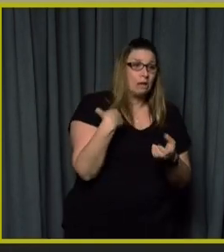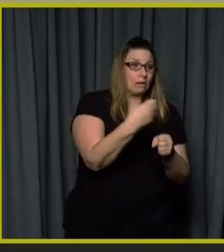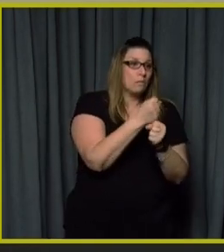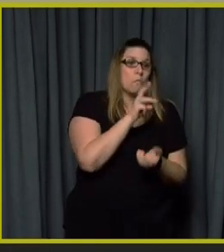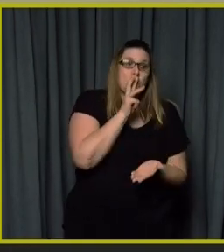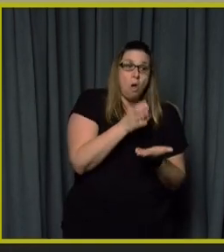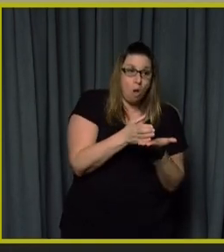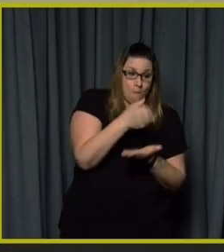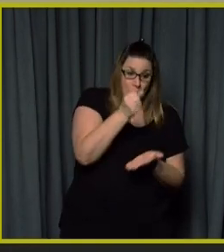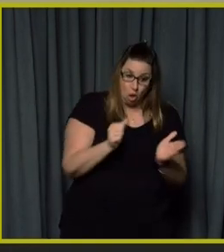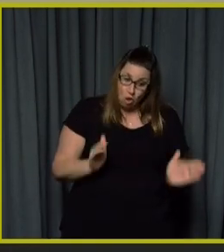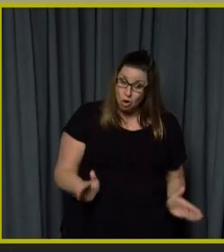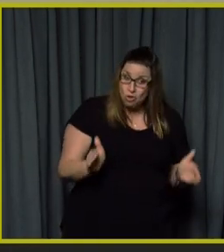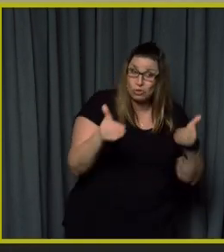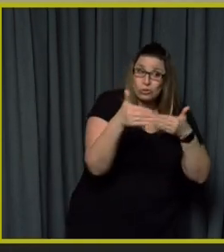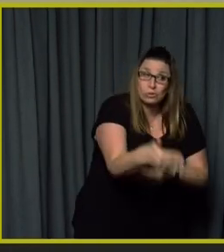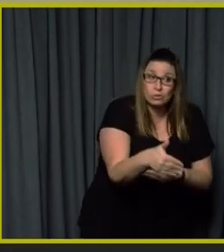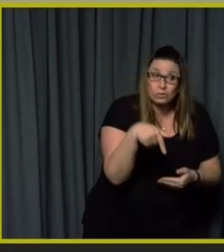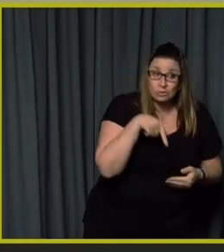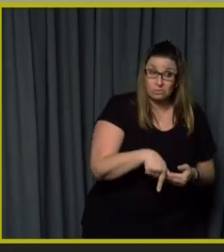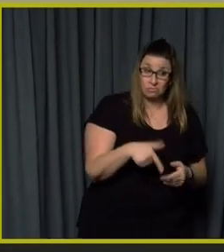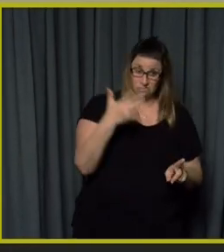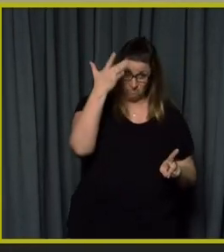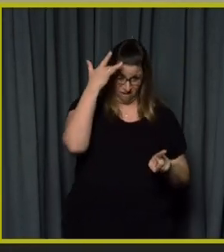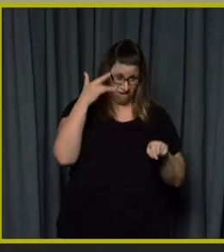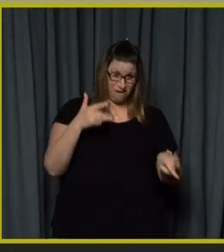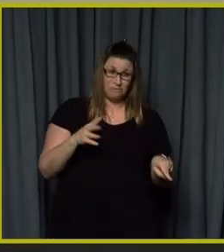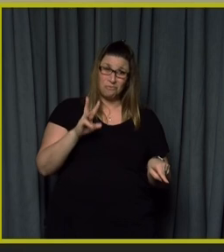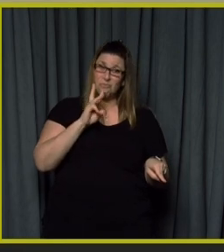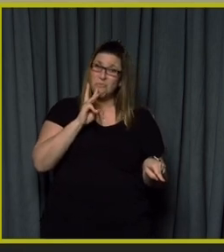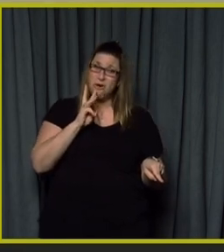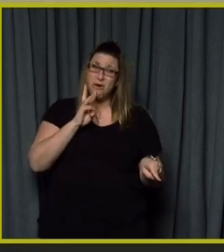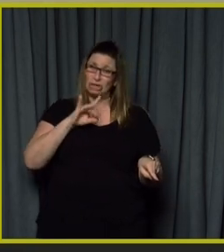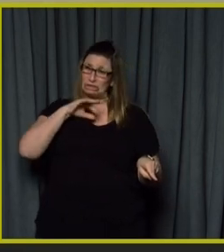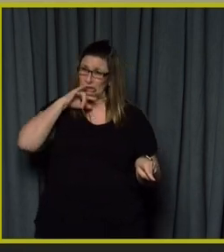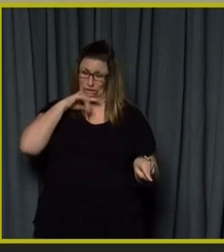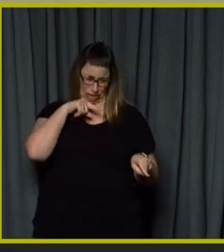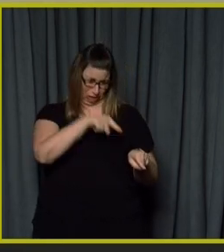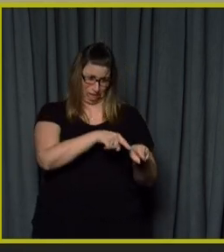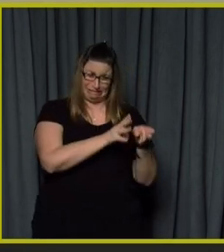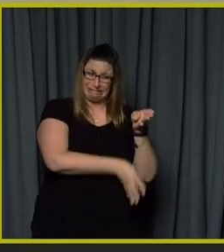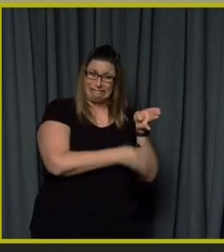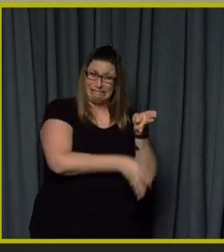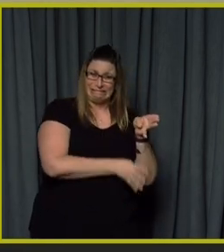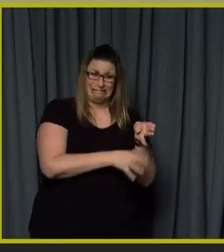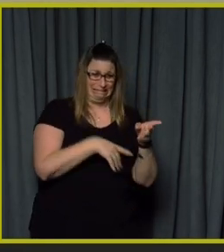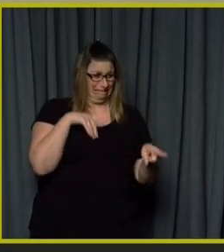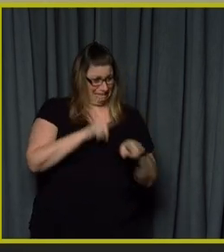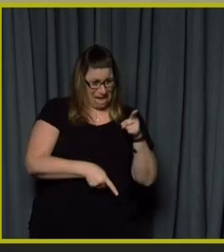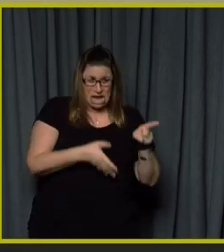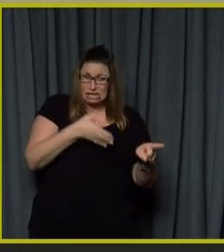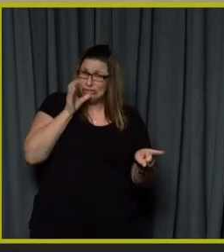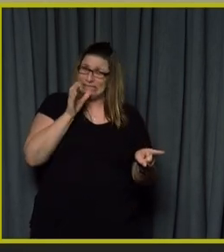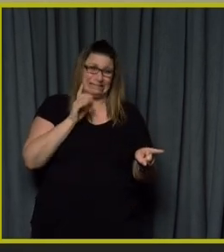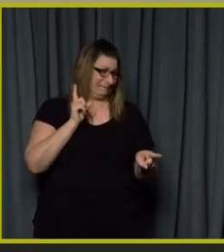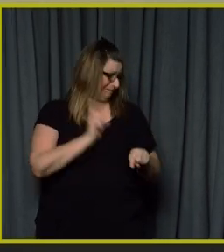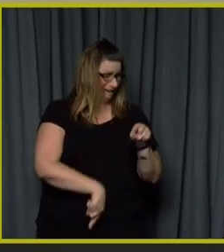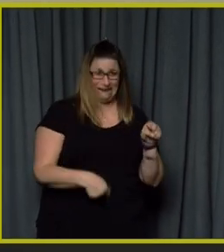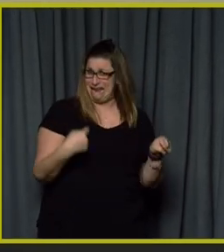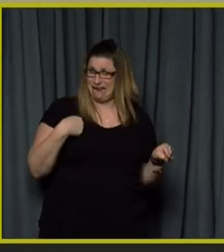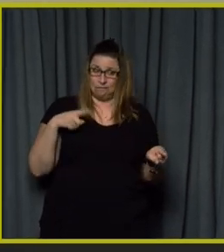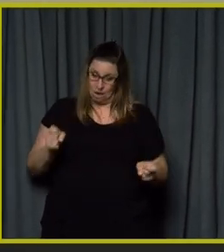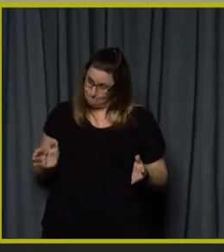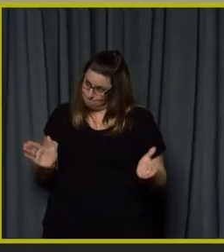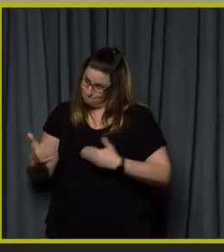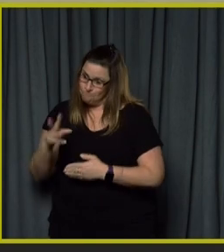in Flint, we need to use bottled water for everything, washing off our vegetables, everything. We cannot drink our